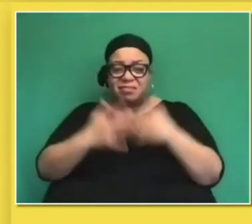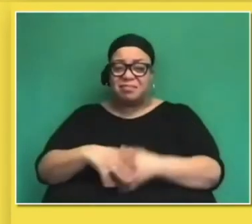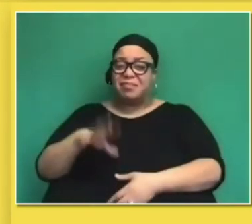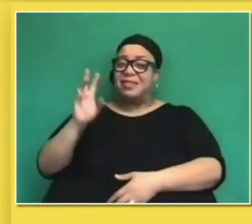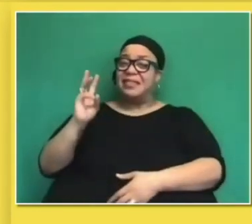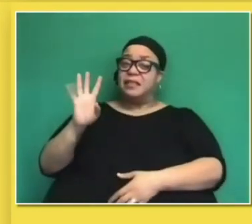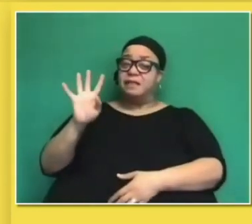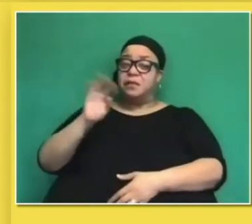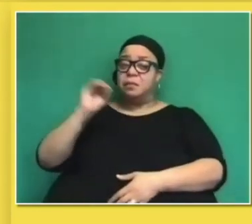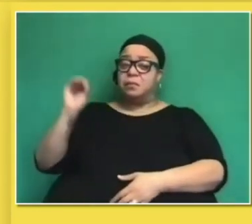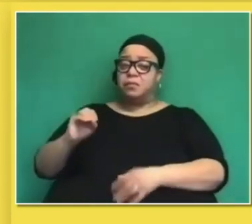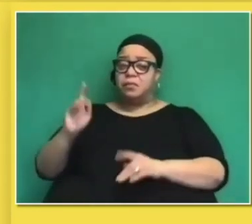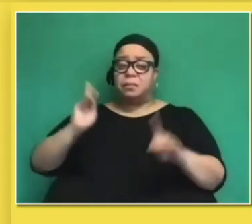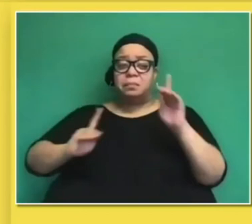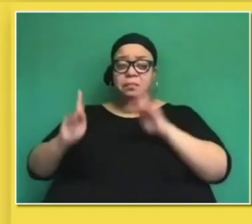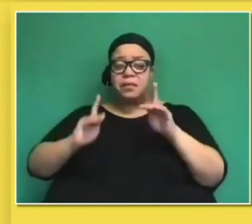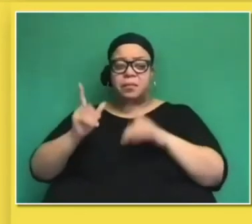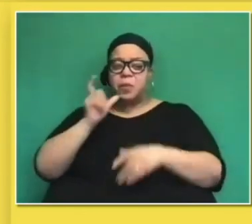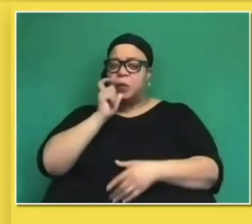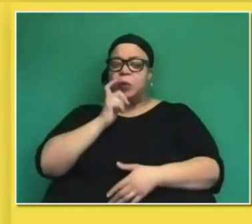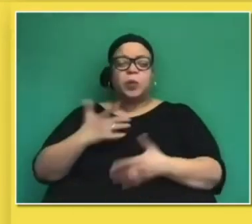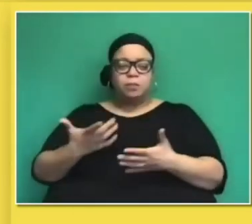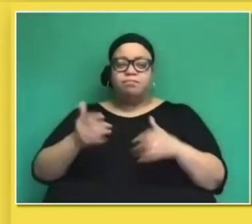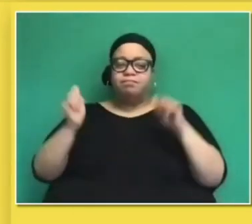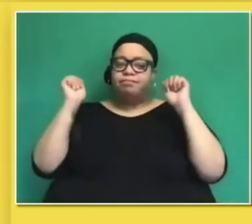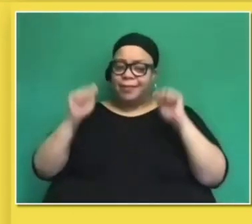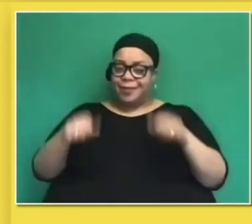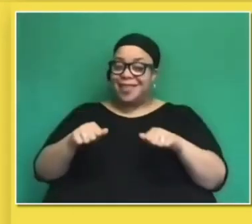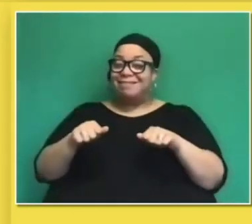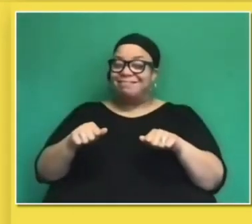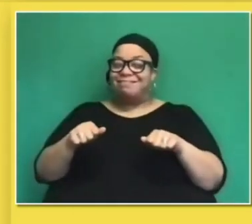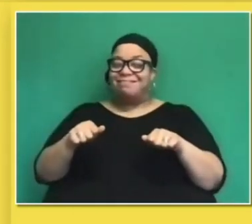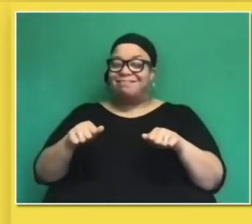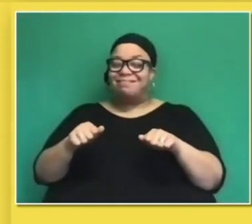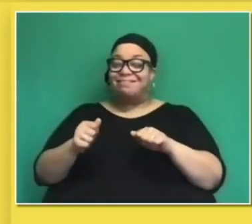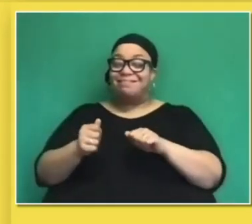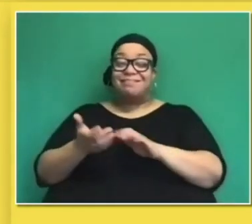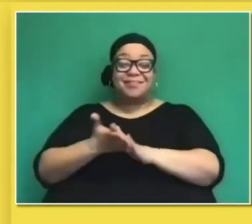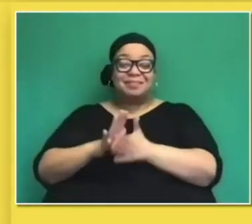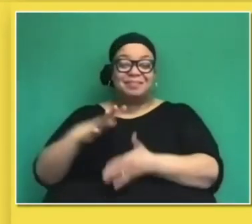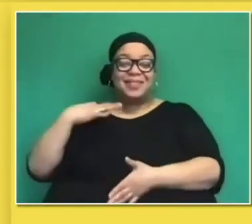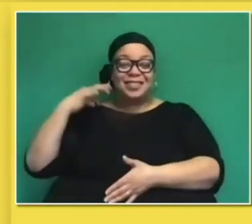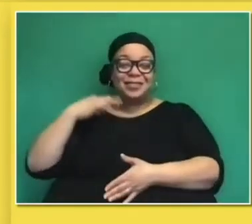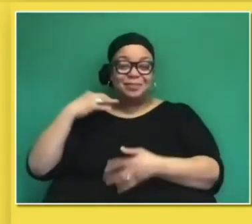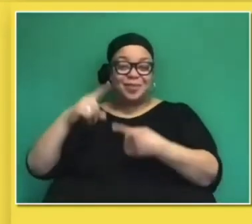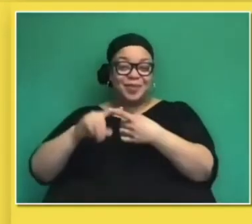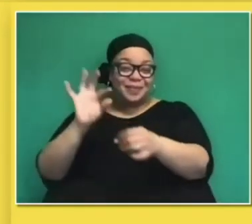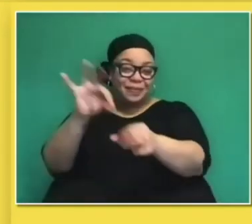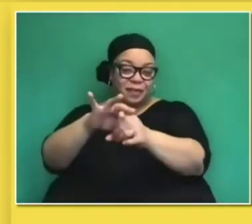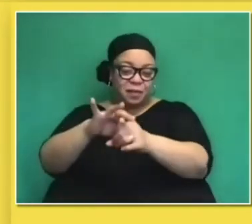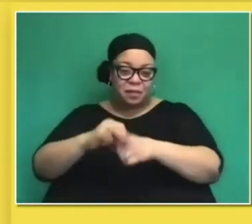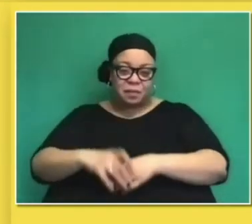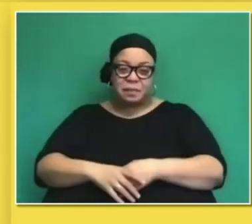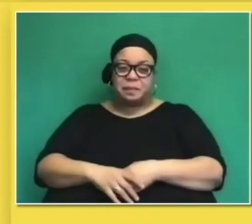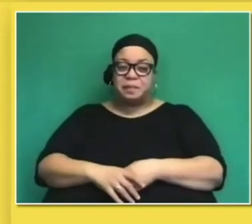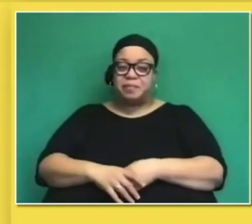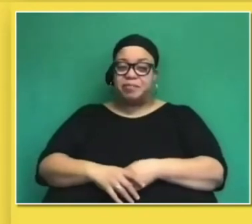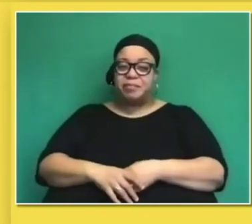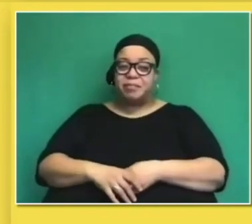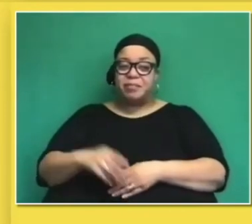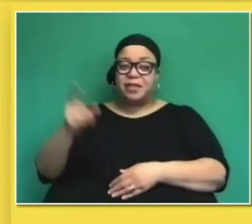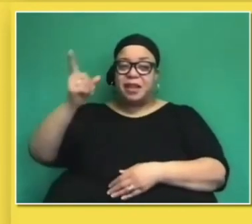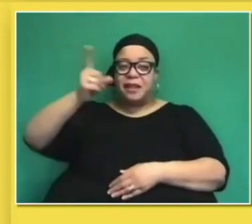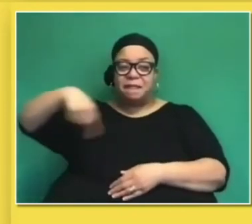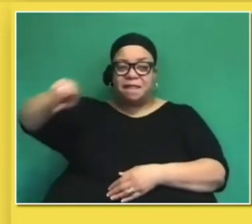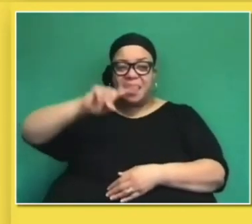we know that in American history, whenever we've faced the forces of regression, movements have arisen to call